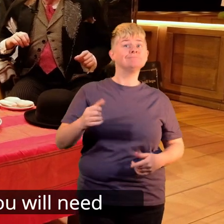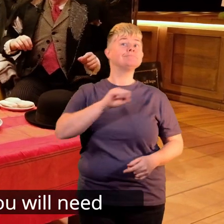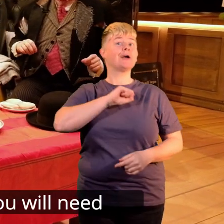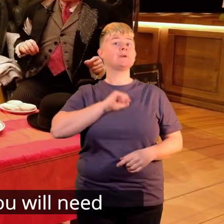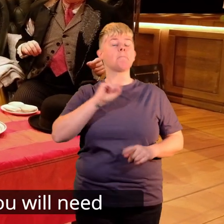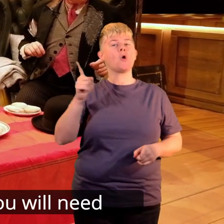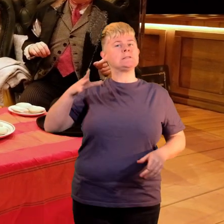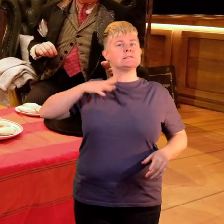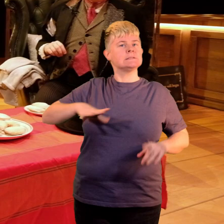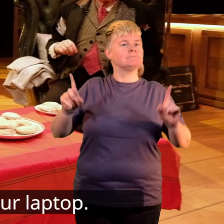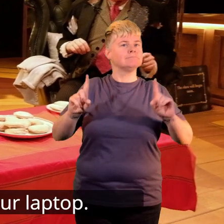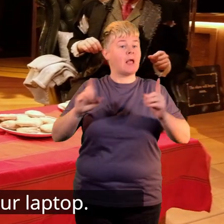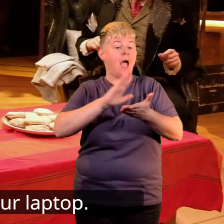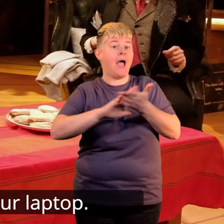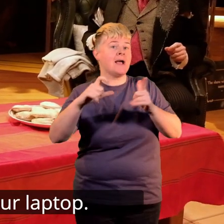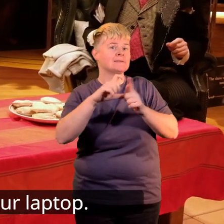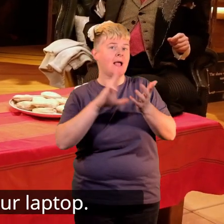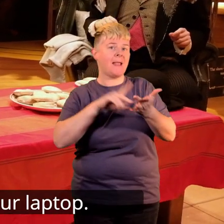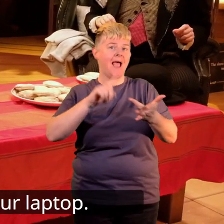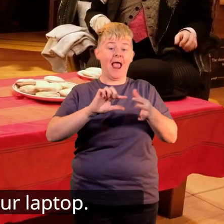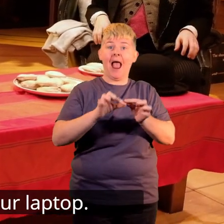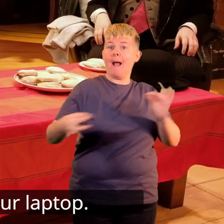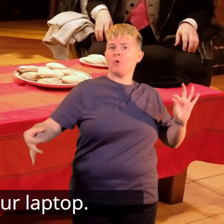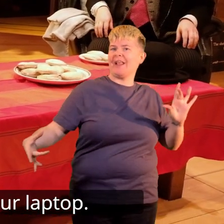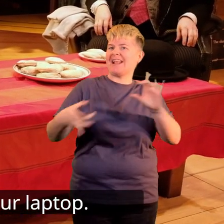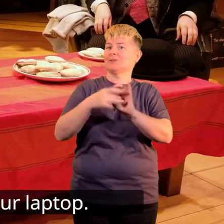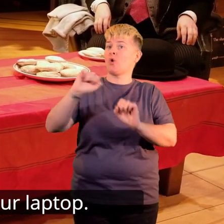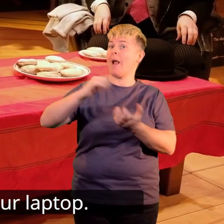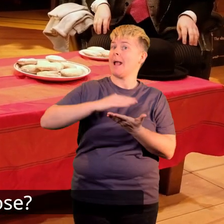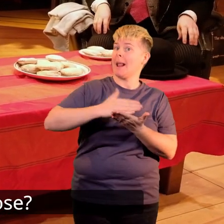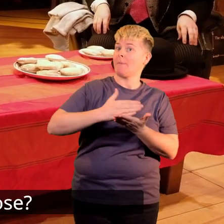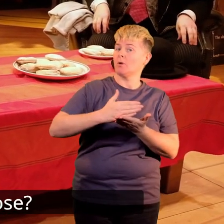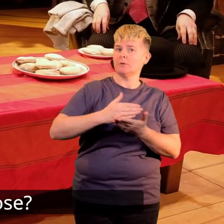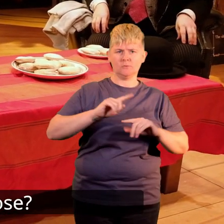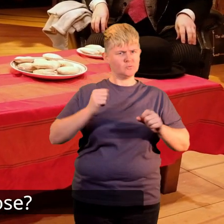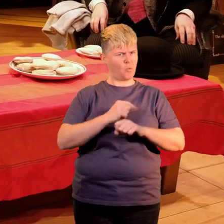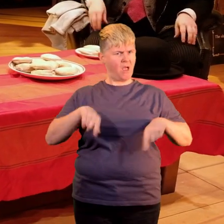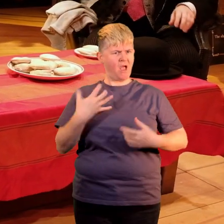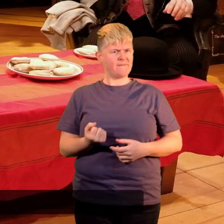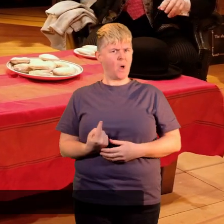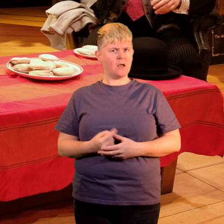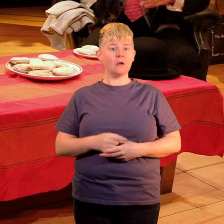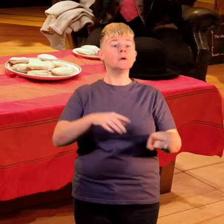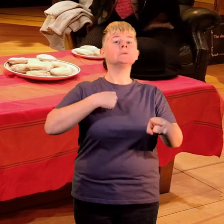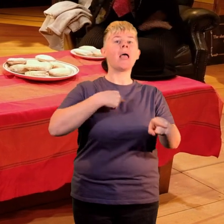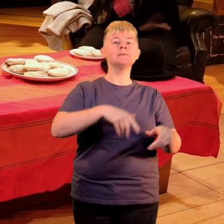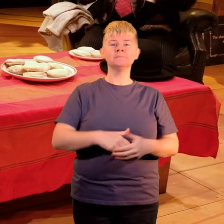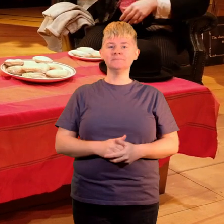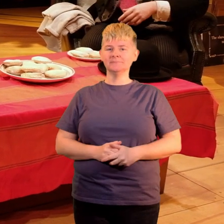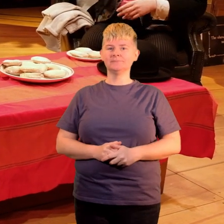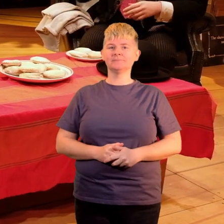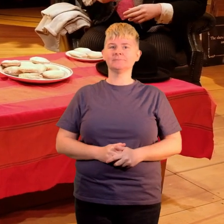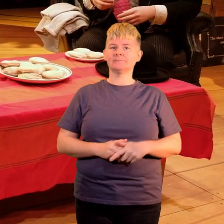but you will need a HDMI cable to attach it to your laptop. Do we have one of those? That's mine. That's yours.